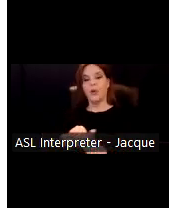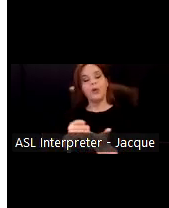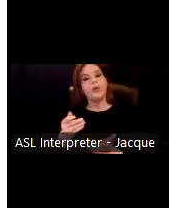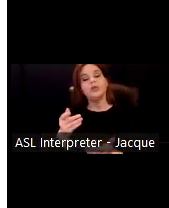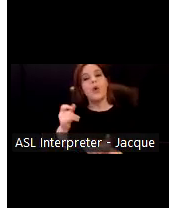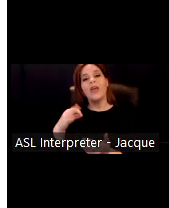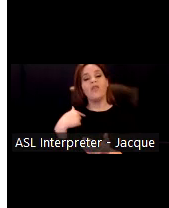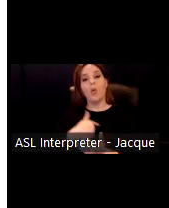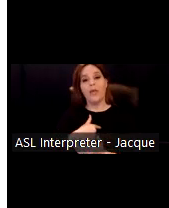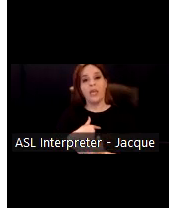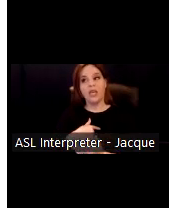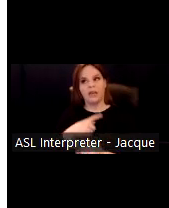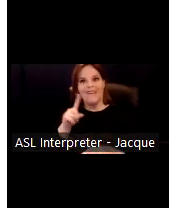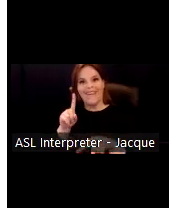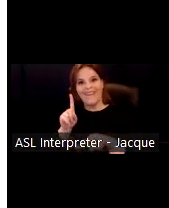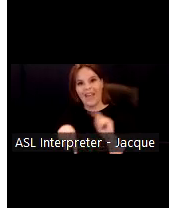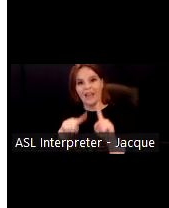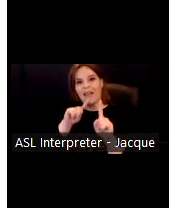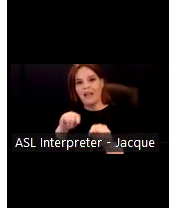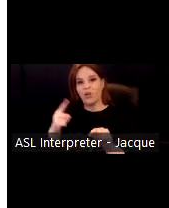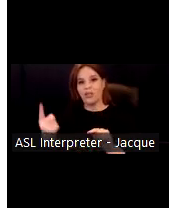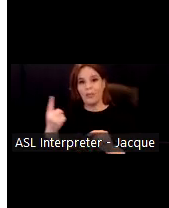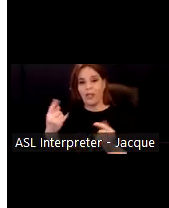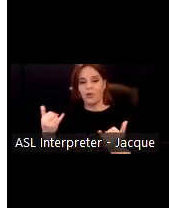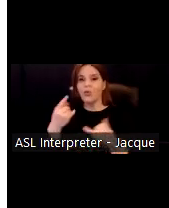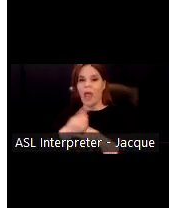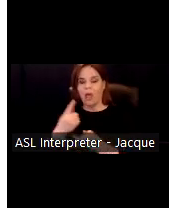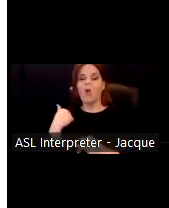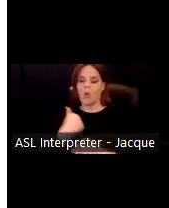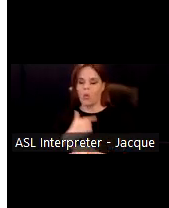have an answer for today, we will follow up after